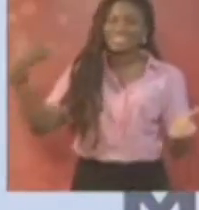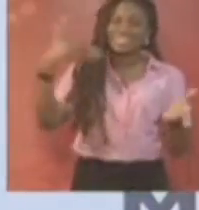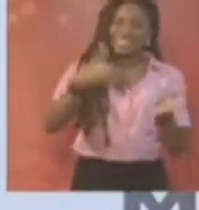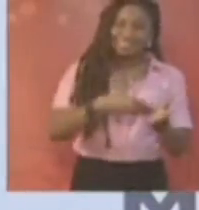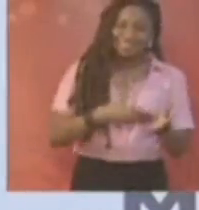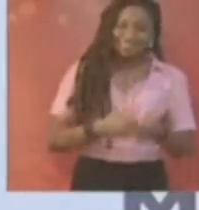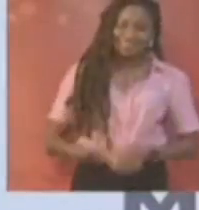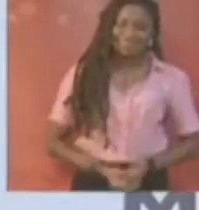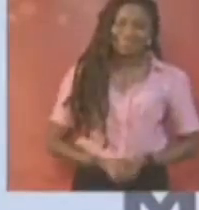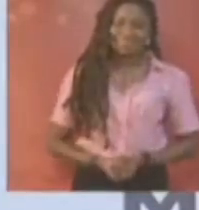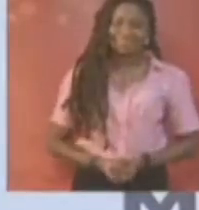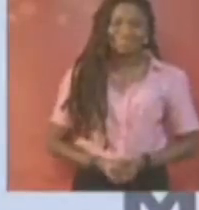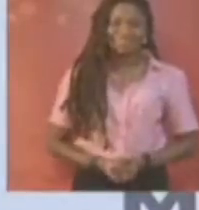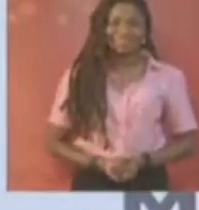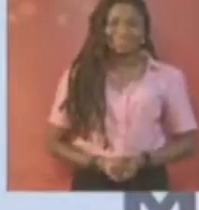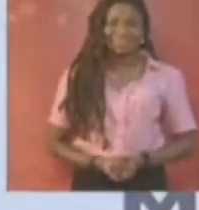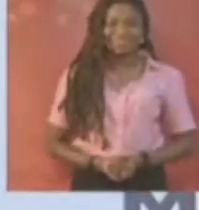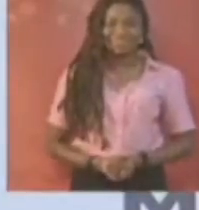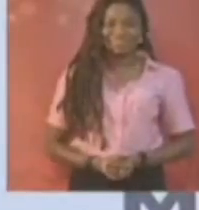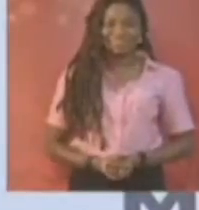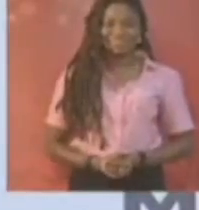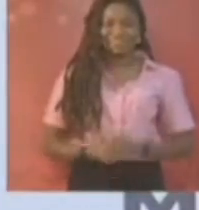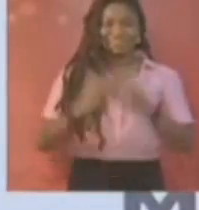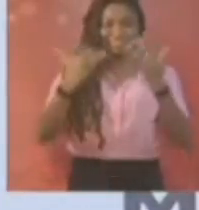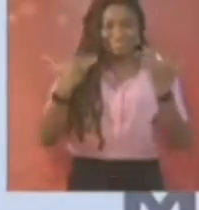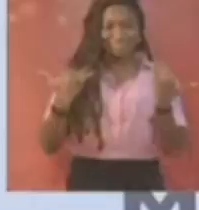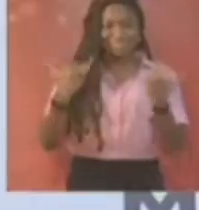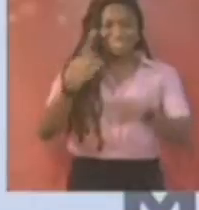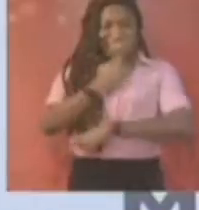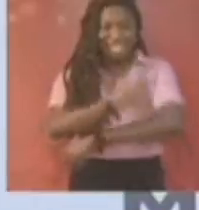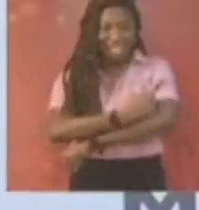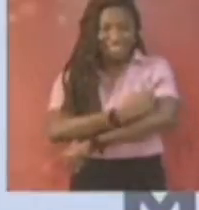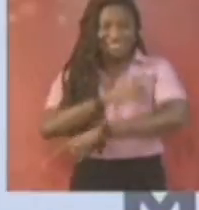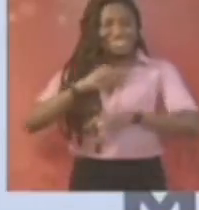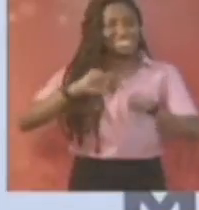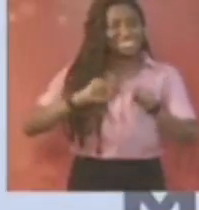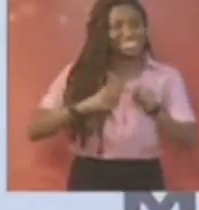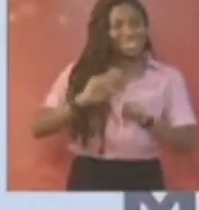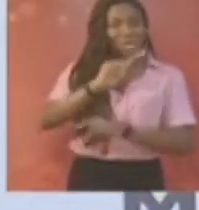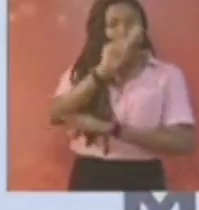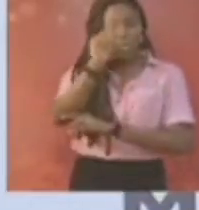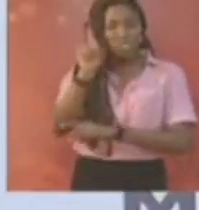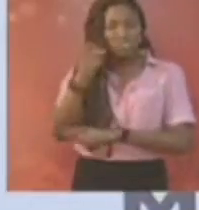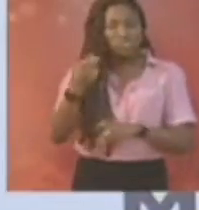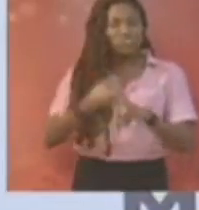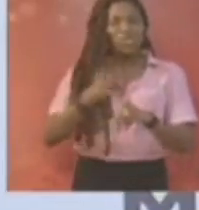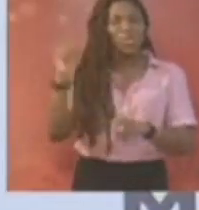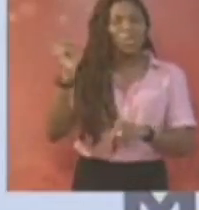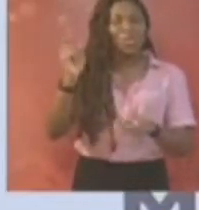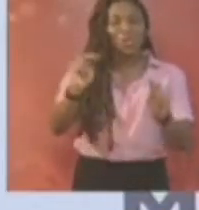media house. Today, we begin the Q&A with questions from Newsday.